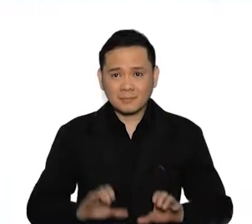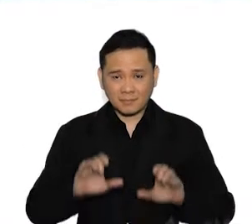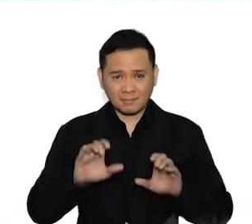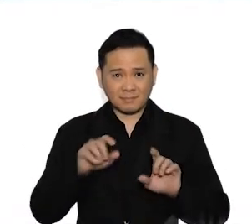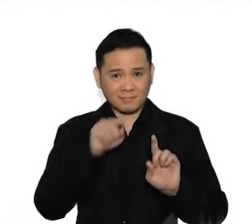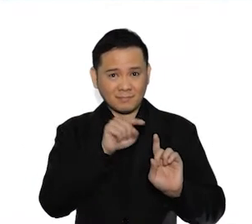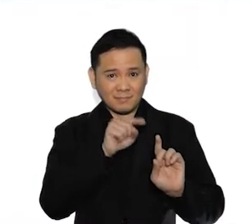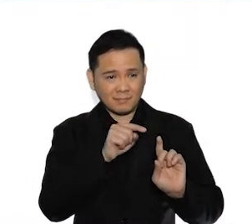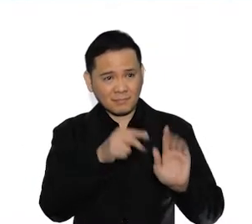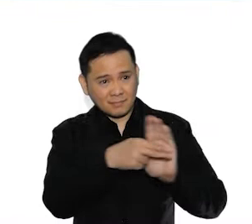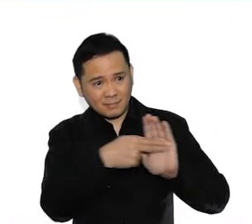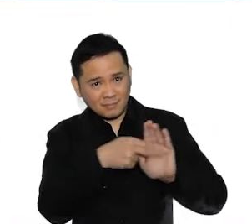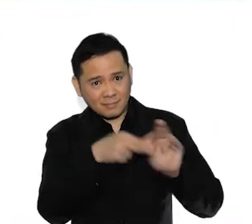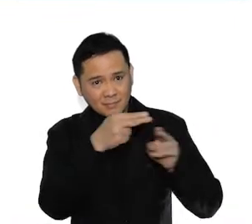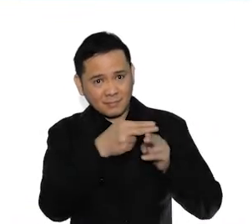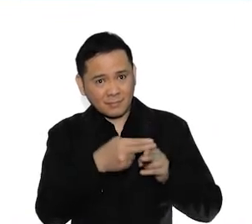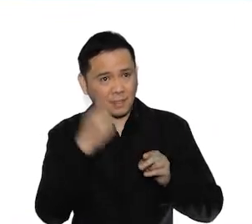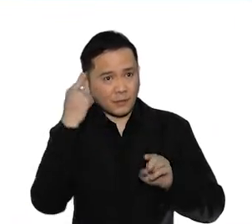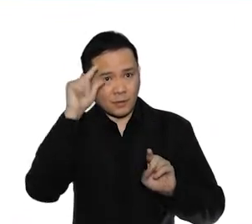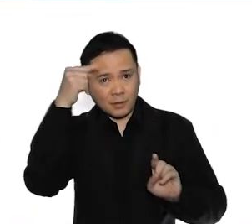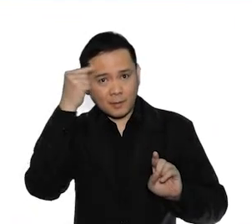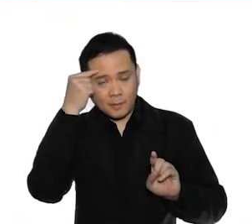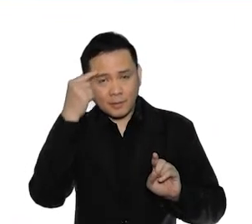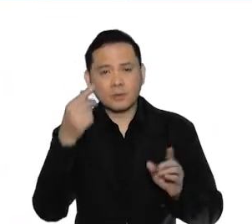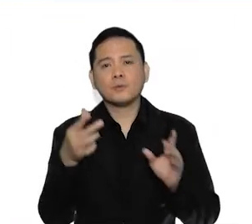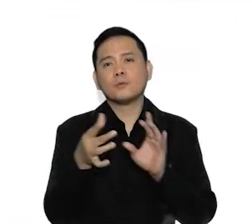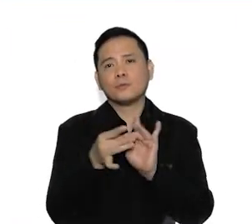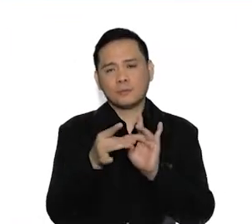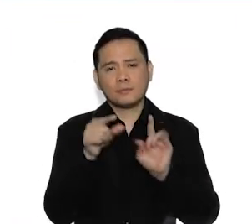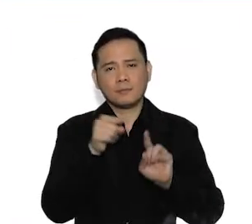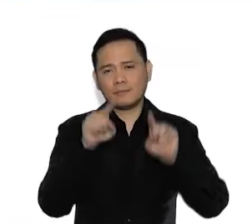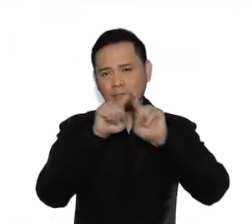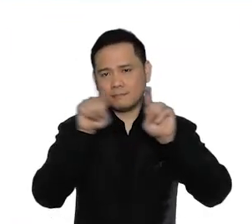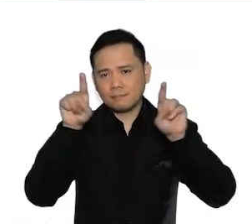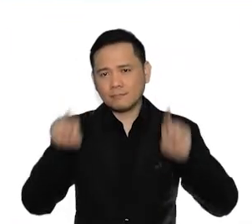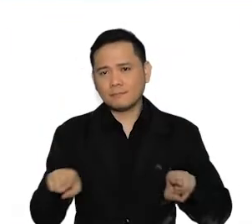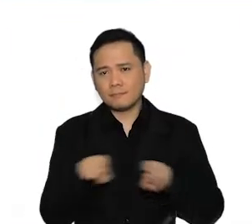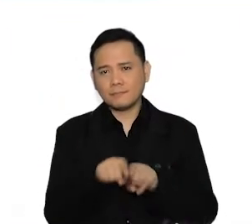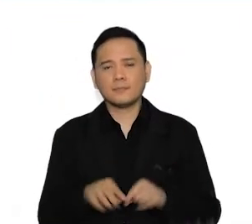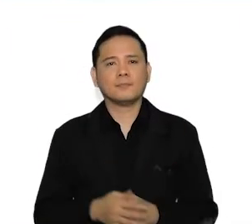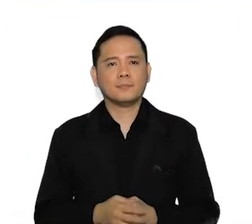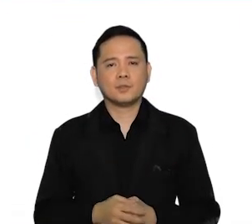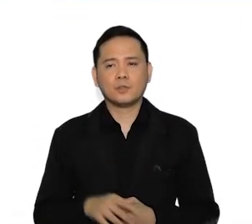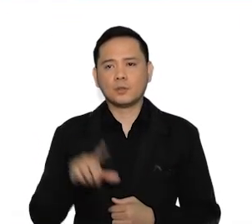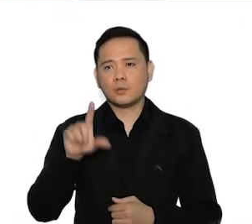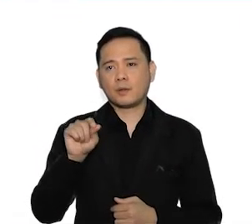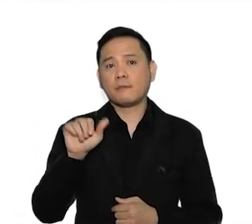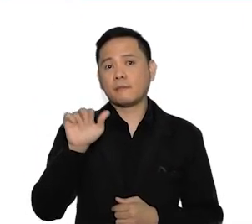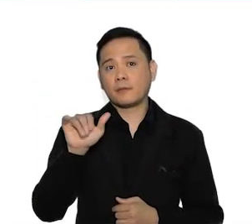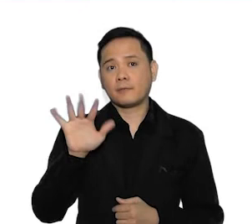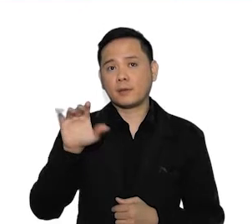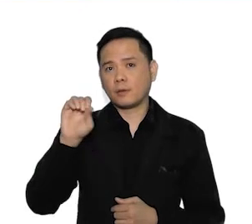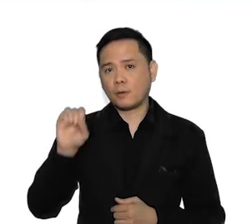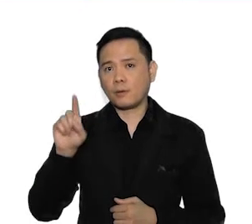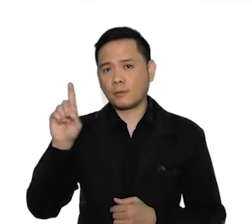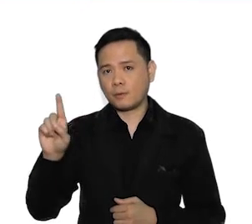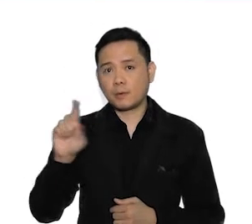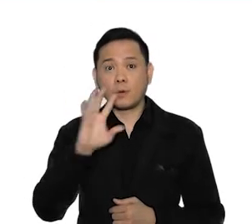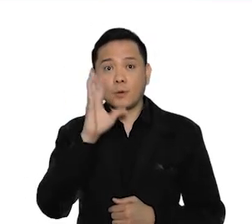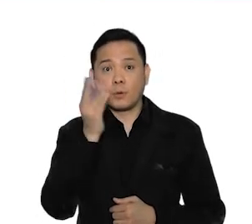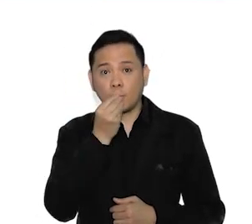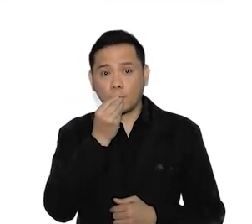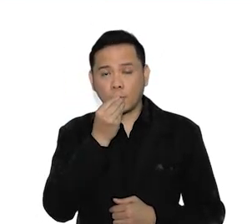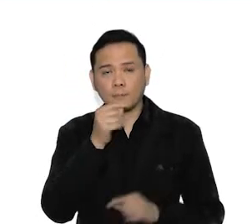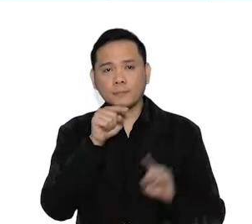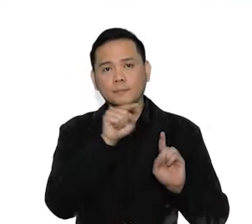change expenditure tagging at the national level is guided by the Joint Memorandum Circular Number 2015-01, issued